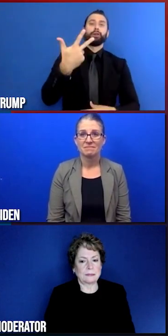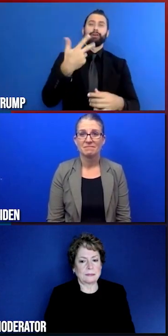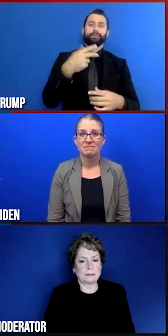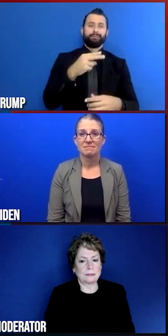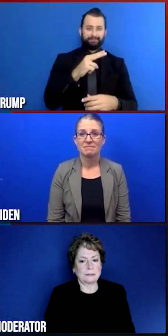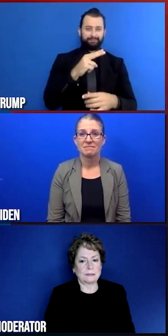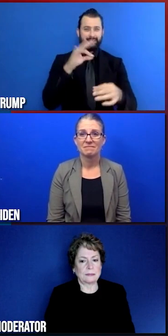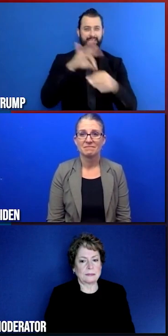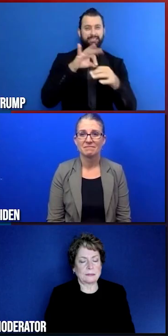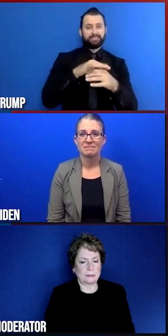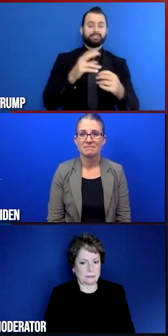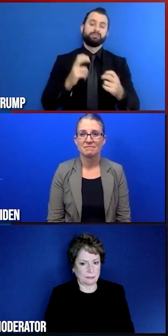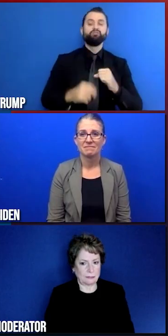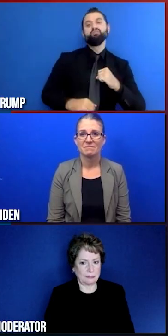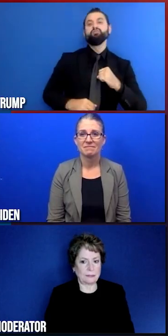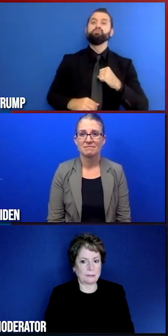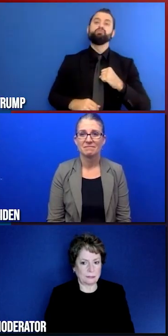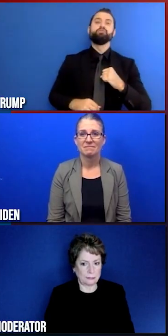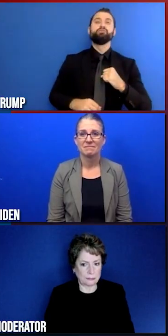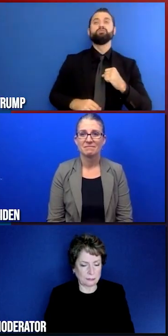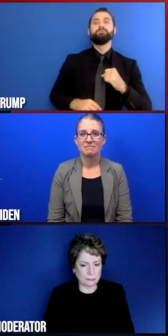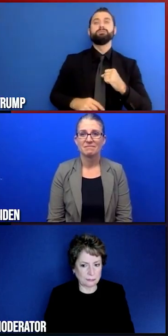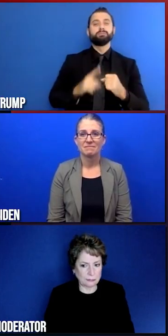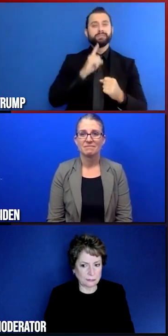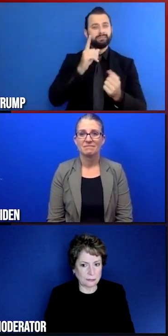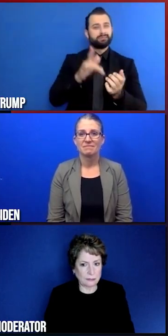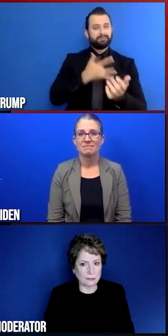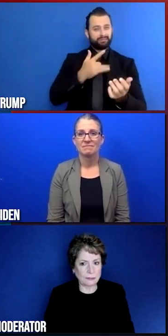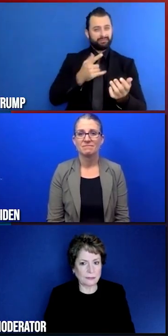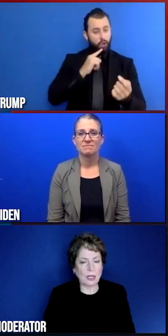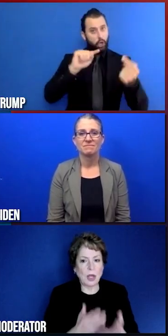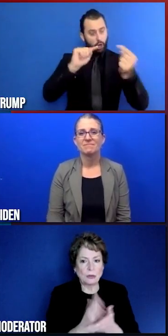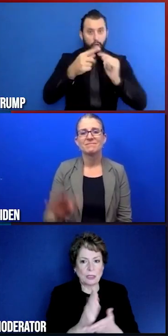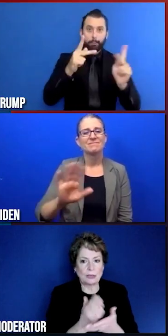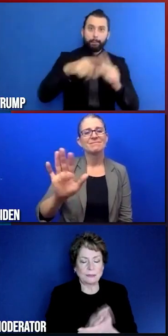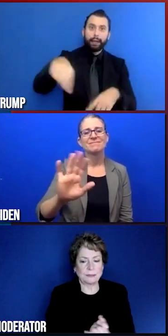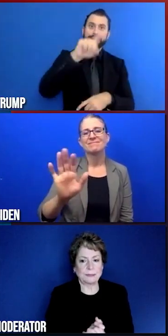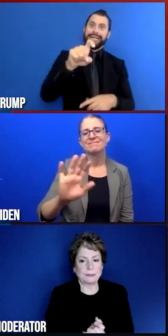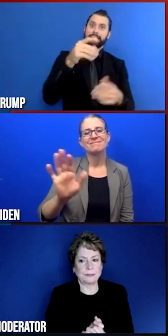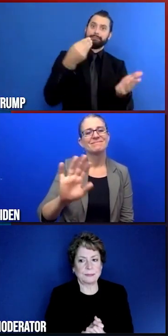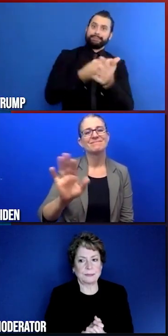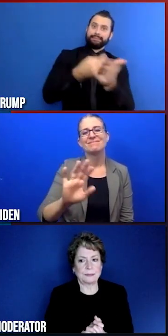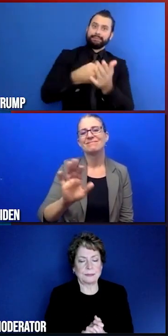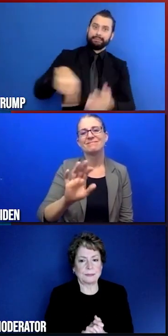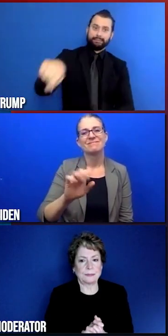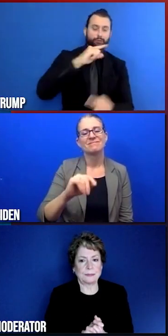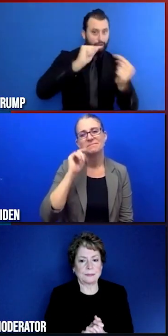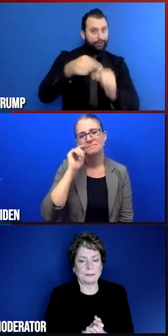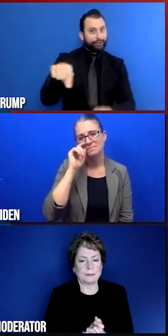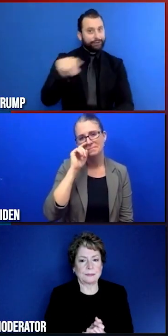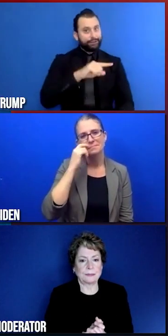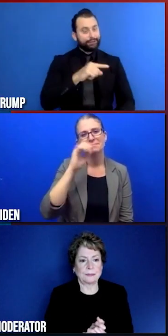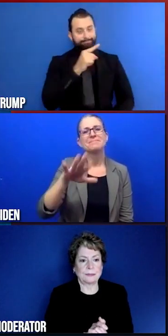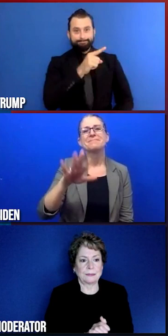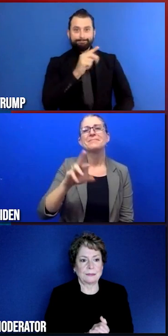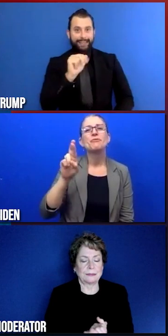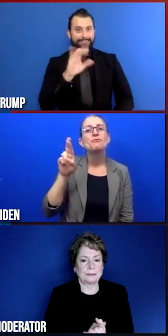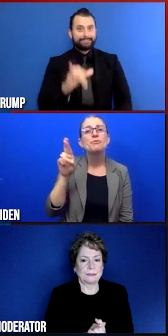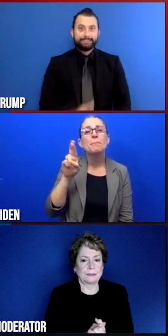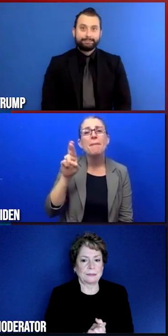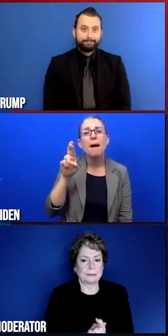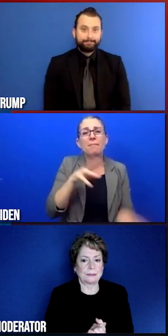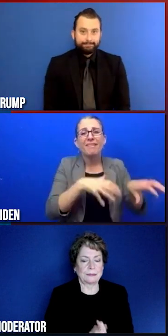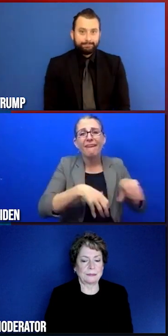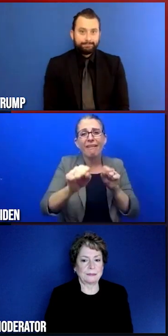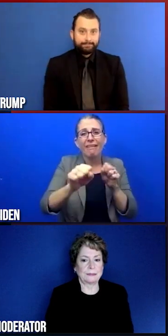her politically. All right, Mr. Vice President. The Republican leader in the United States Senate said he can't pass it. He will not be able to